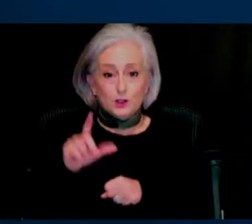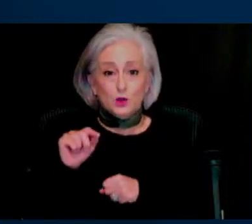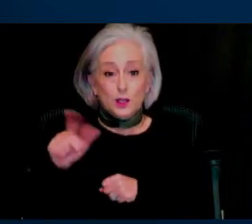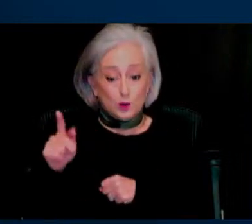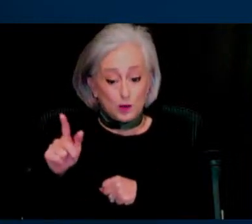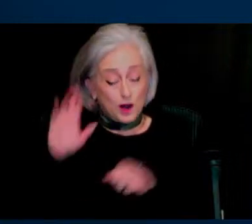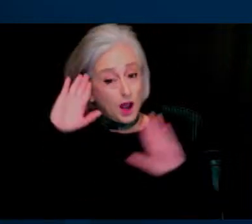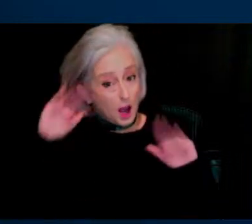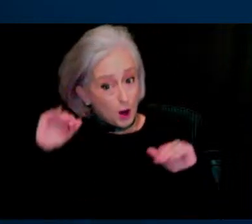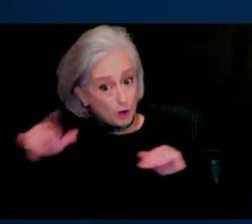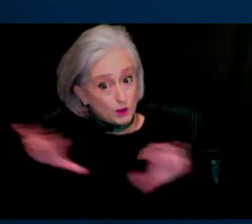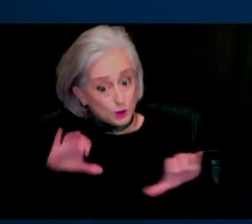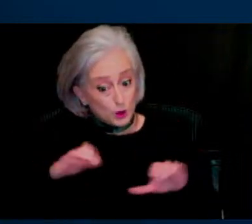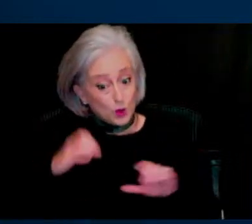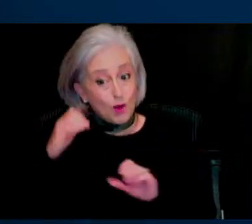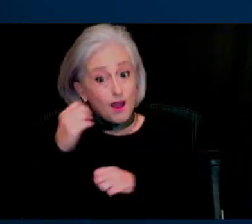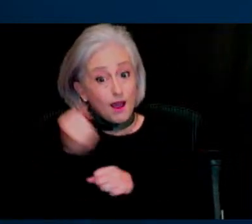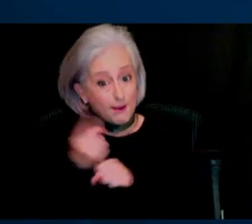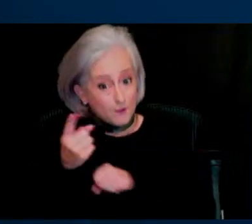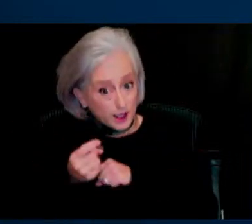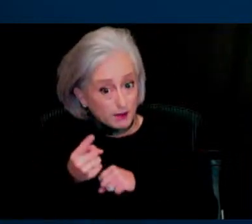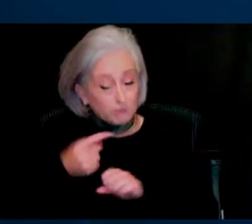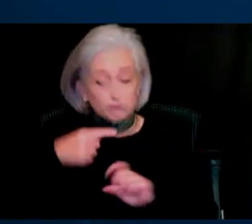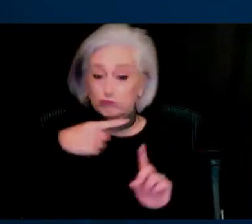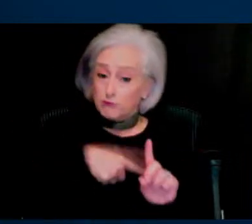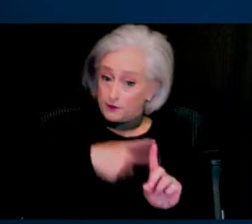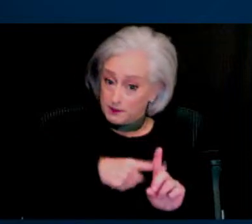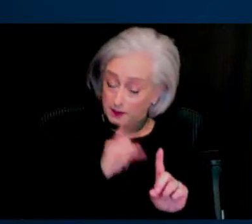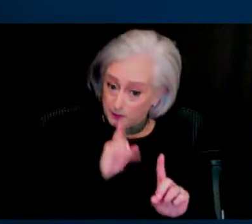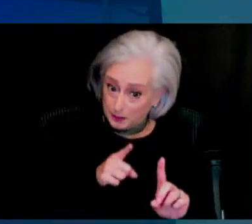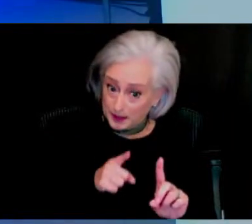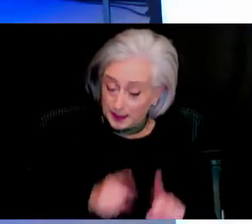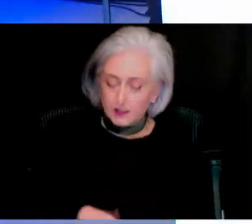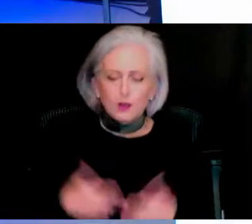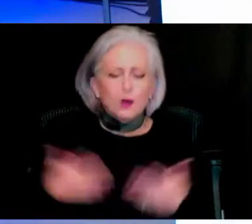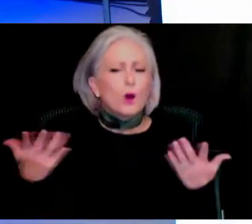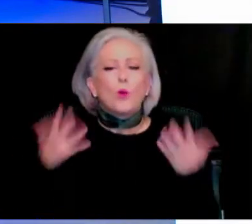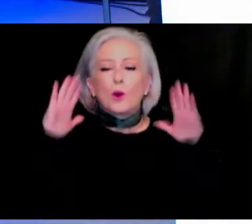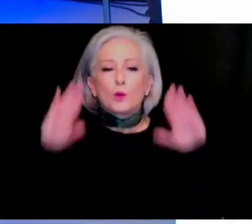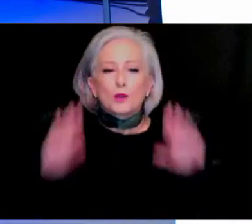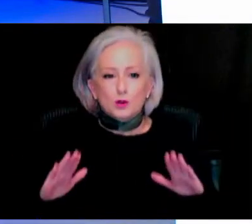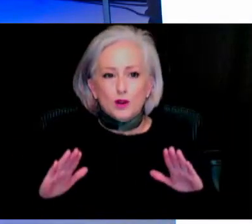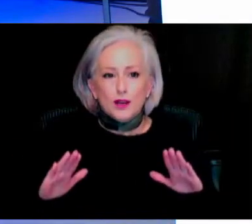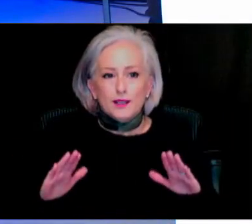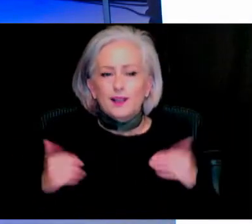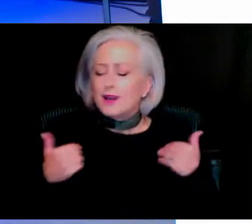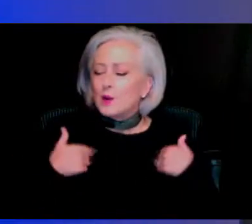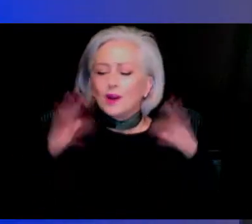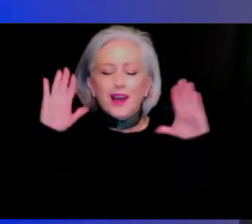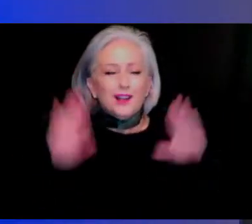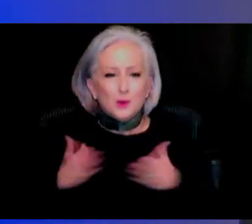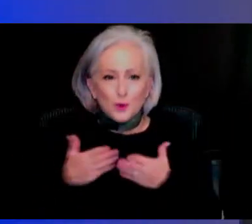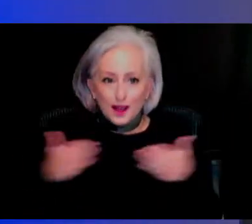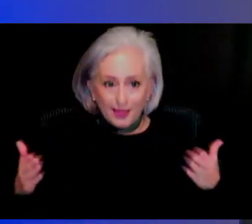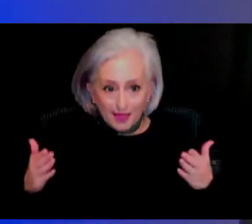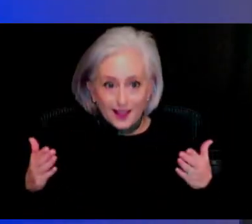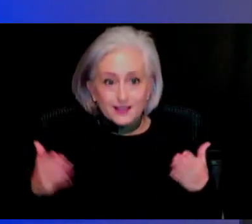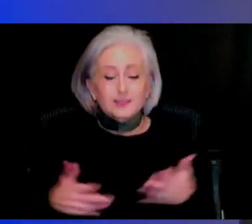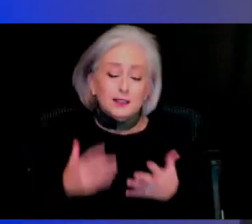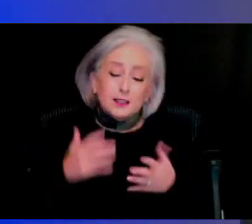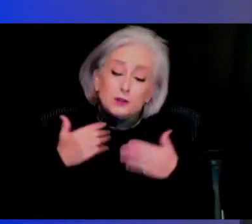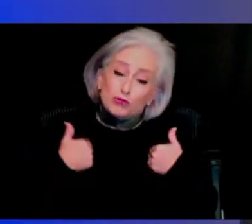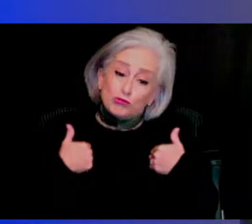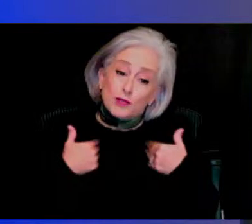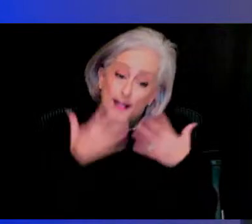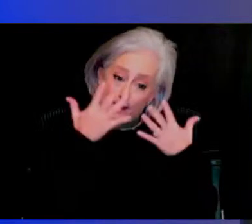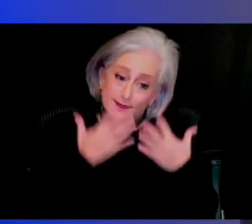single month, we're going to reflect on what was great. This year was full of great things. There were definitely hardships and sad things that happened, but what were some of